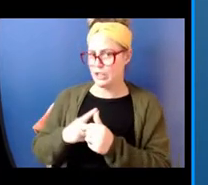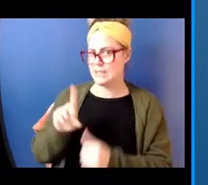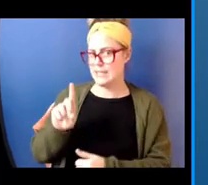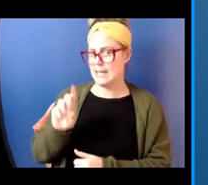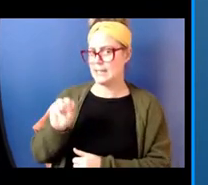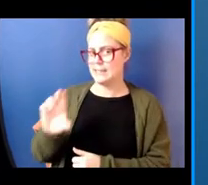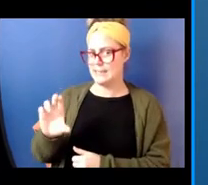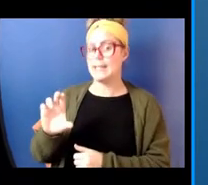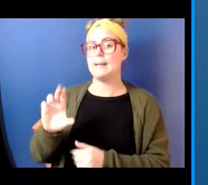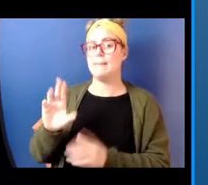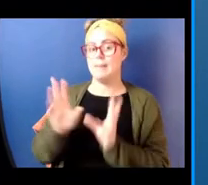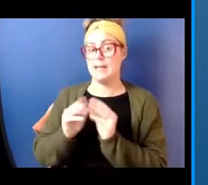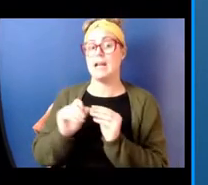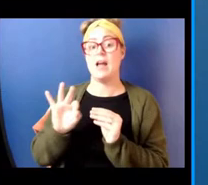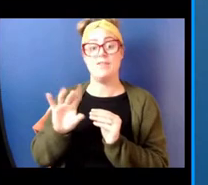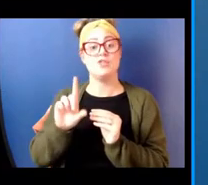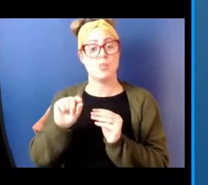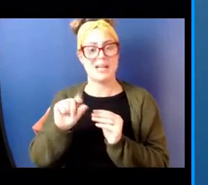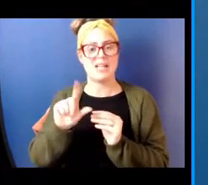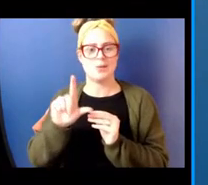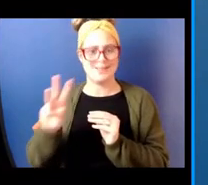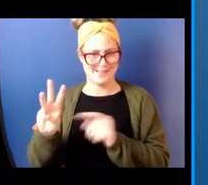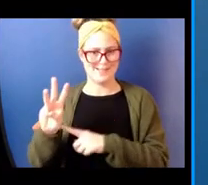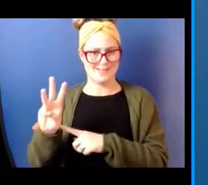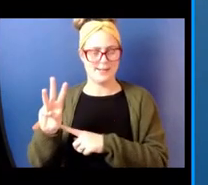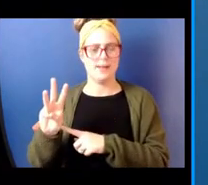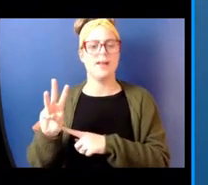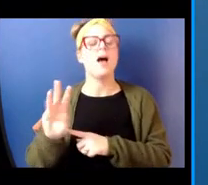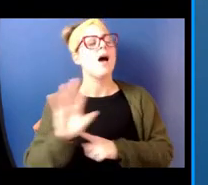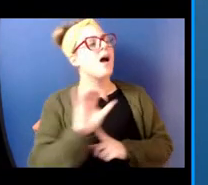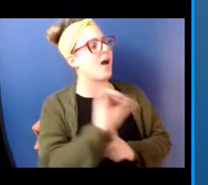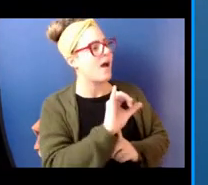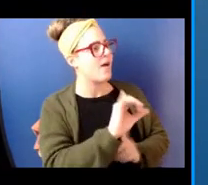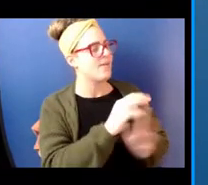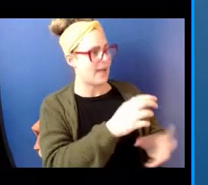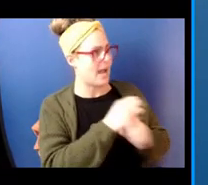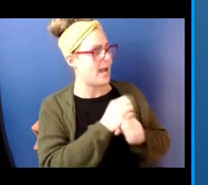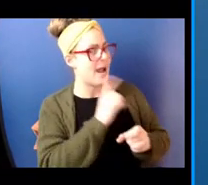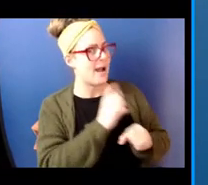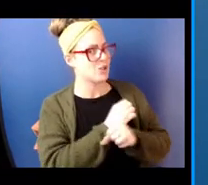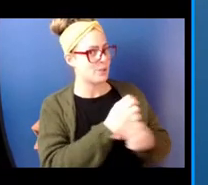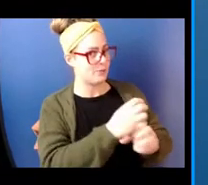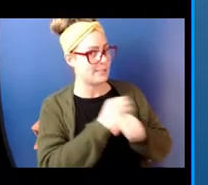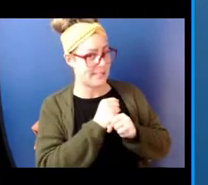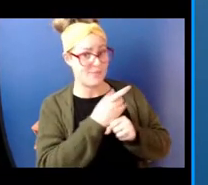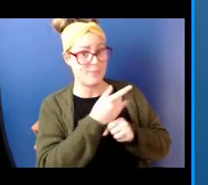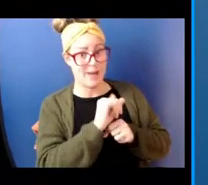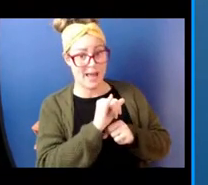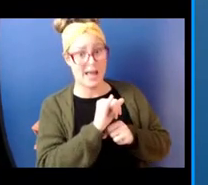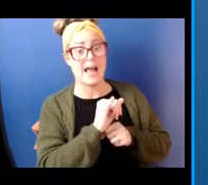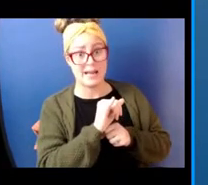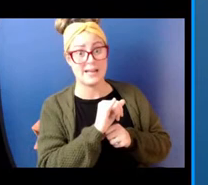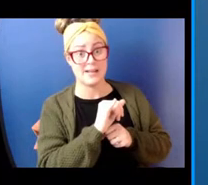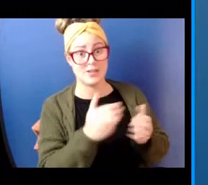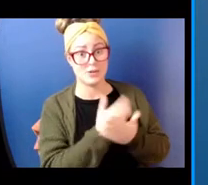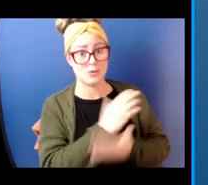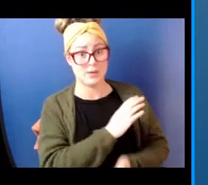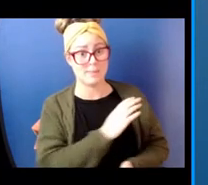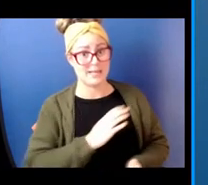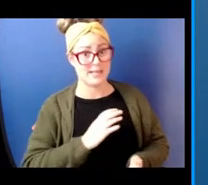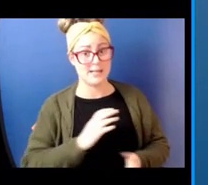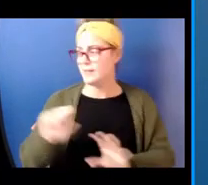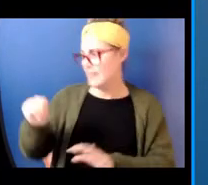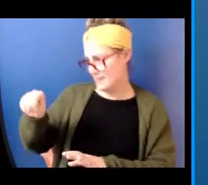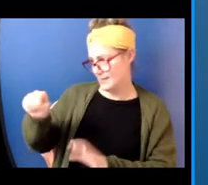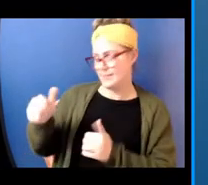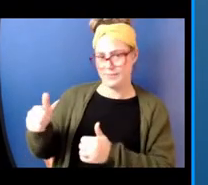yes all right so that they would actually be received by the full by the new received by the by the new committee yes well